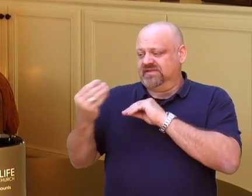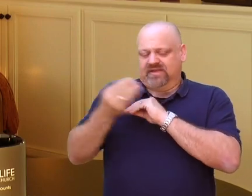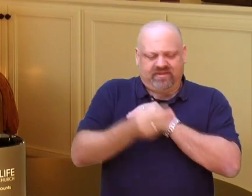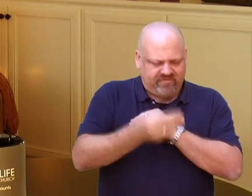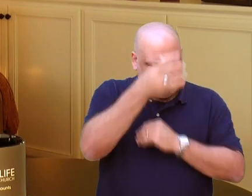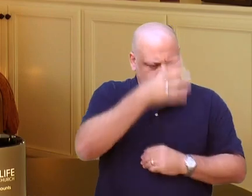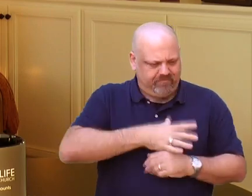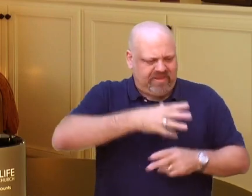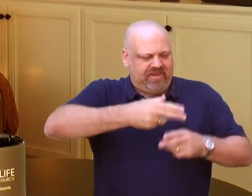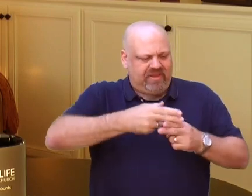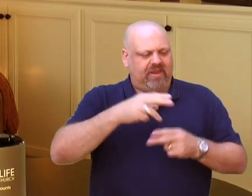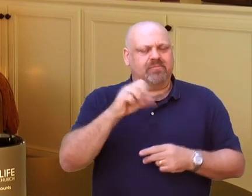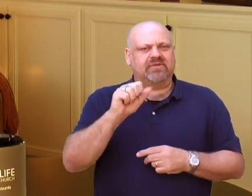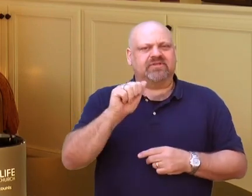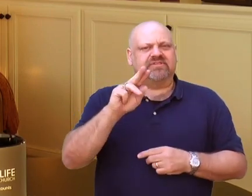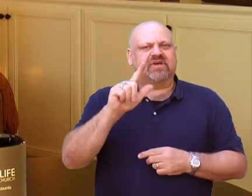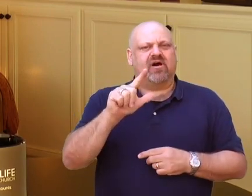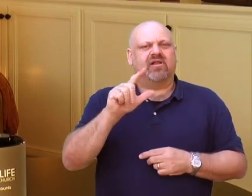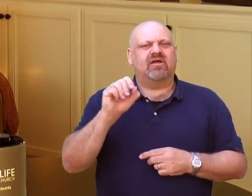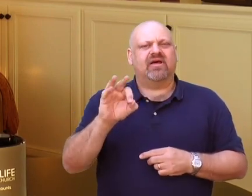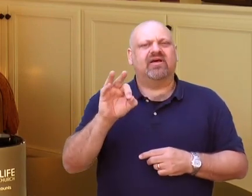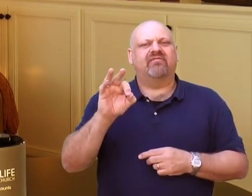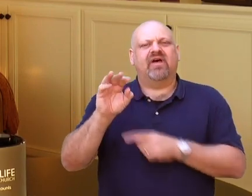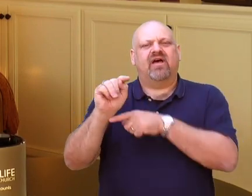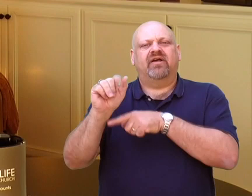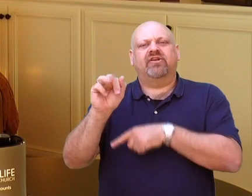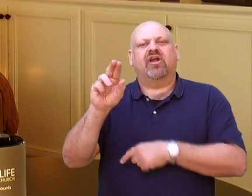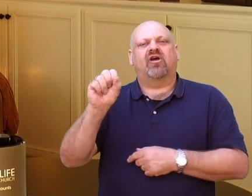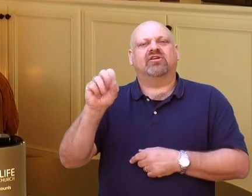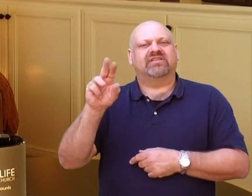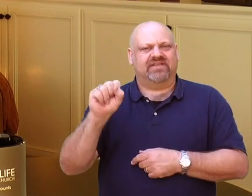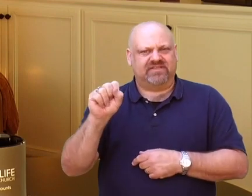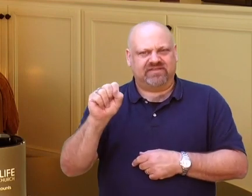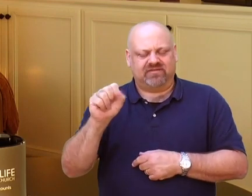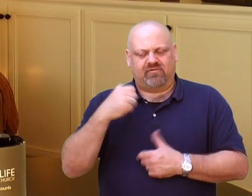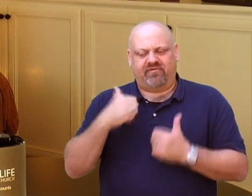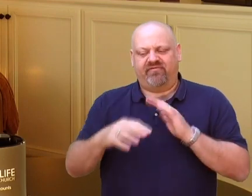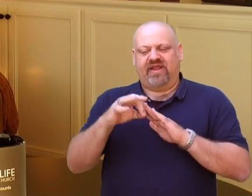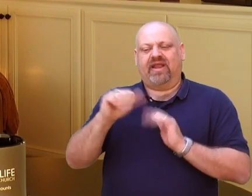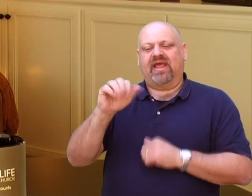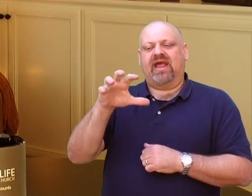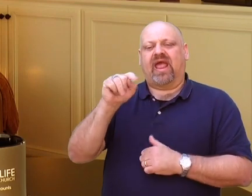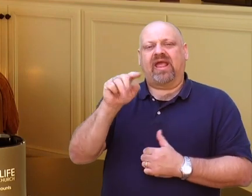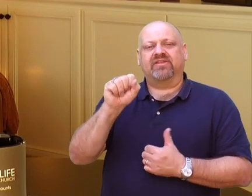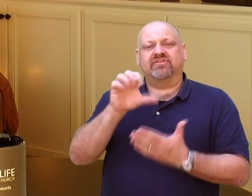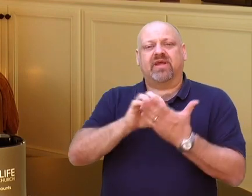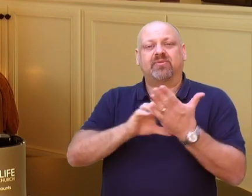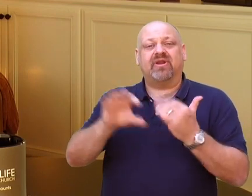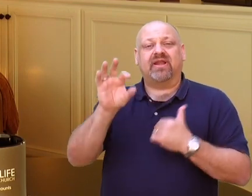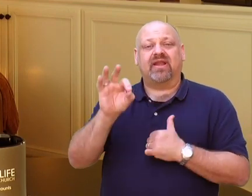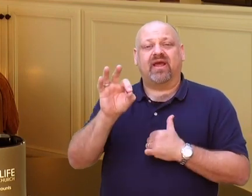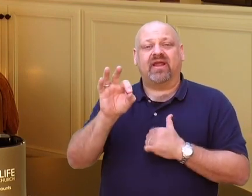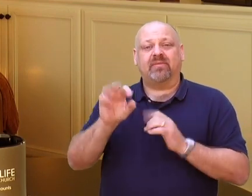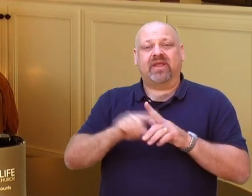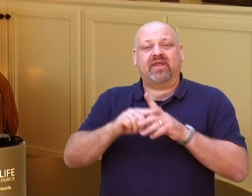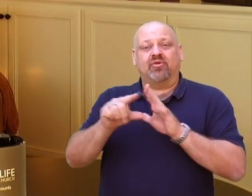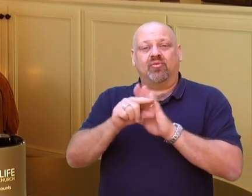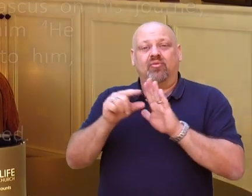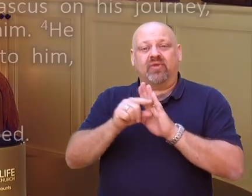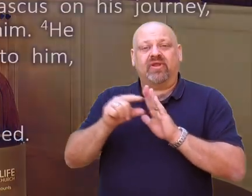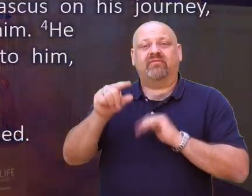Saul of Tarsus. And we find this in Acts chapter 9, where we will begin to read at verse 1.